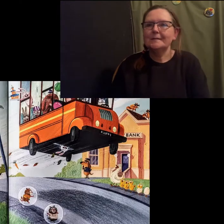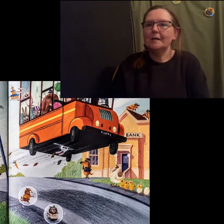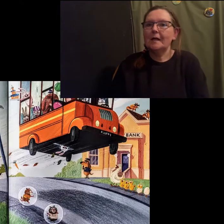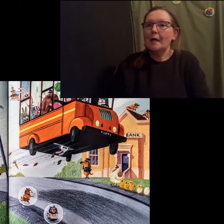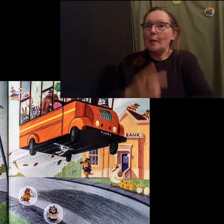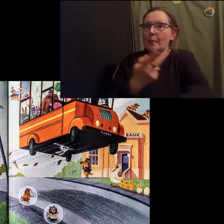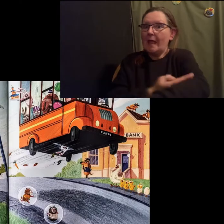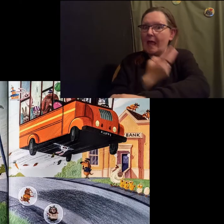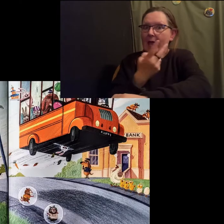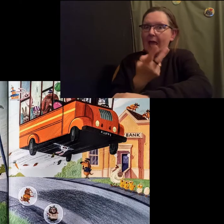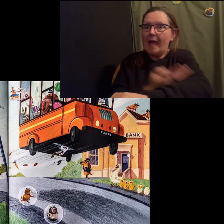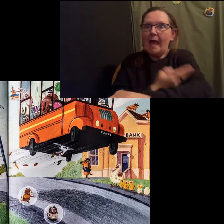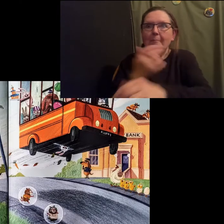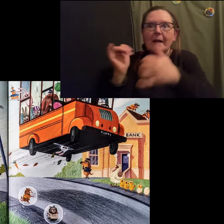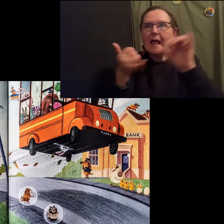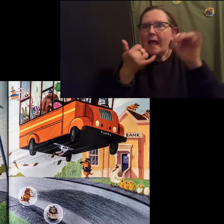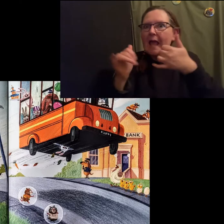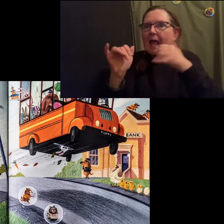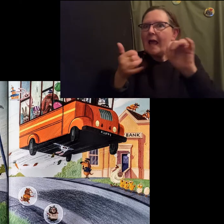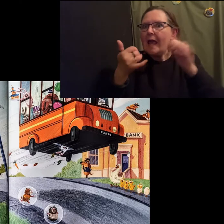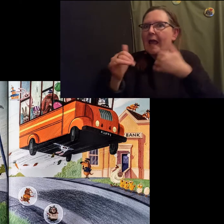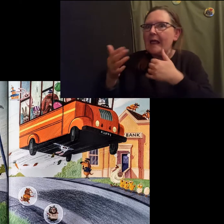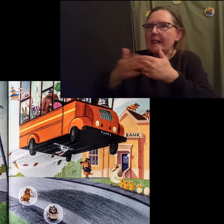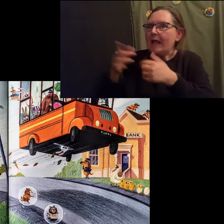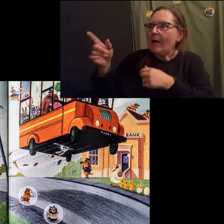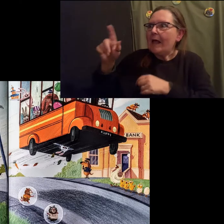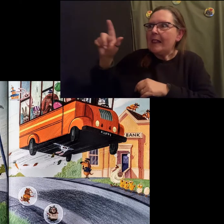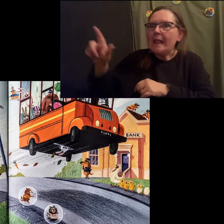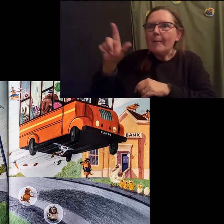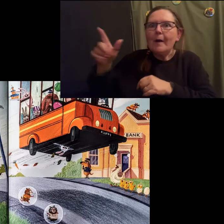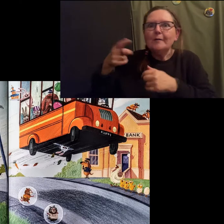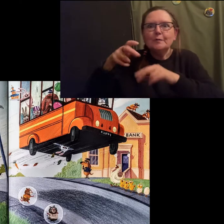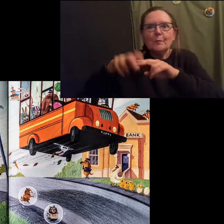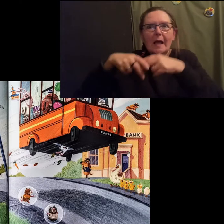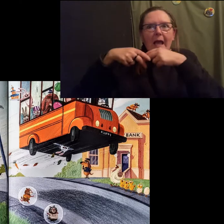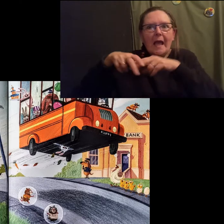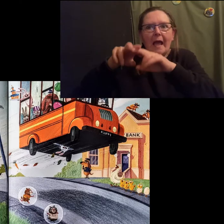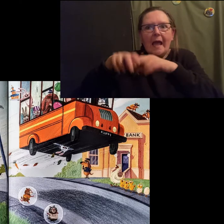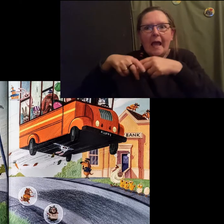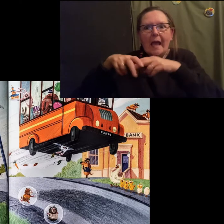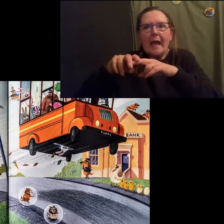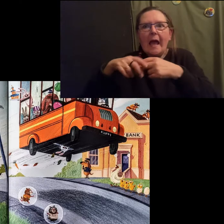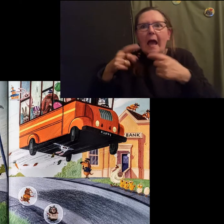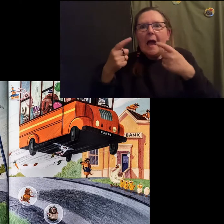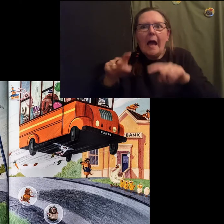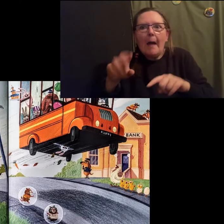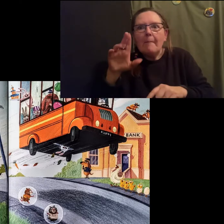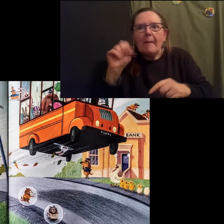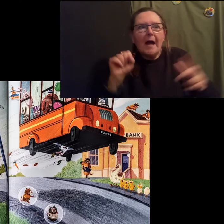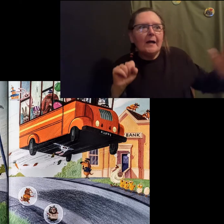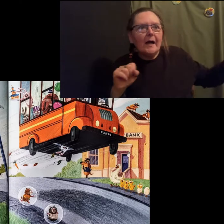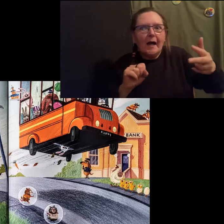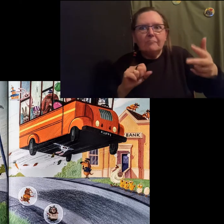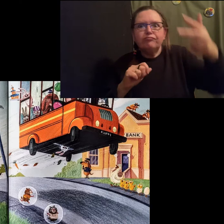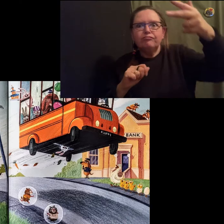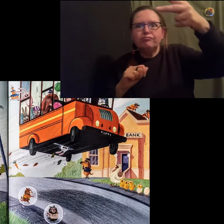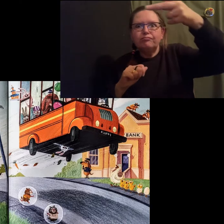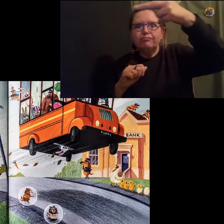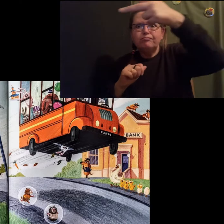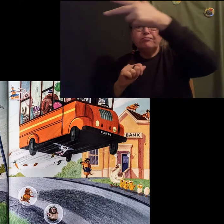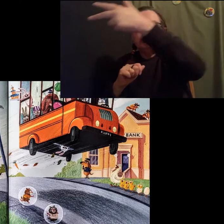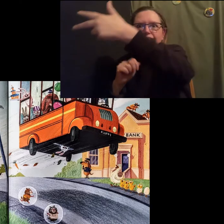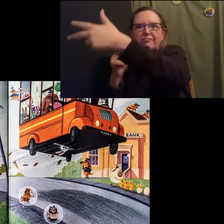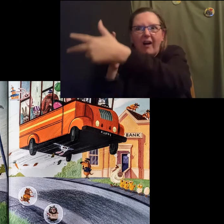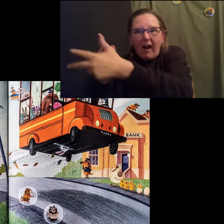Lambs by the library playing on the swings. The bus goes shooting by them, flying